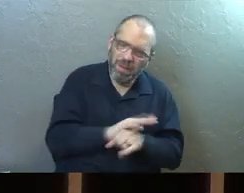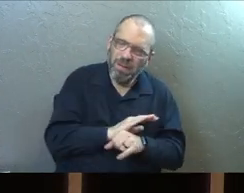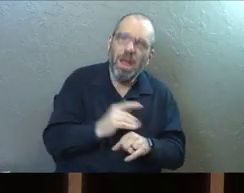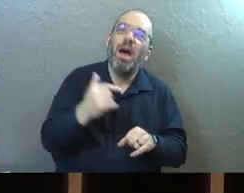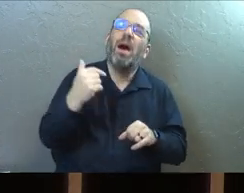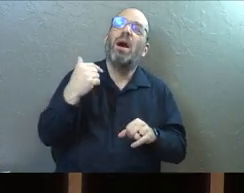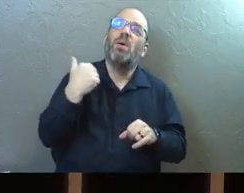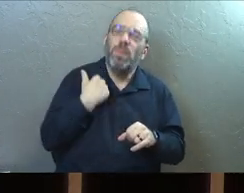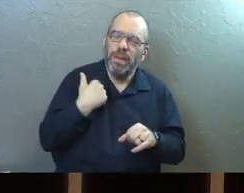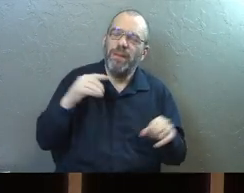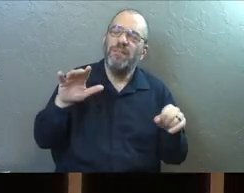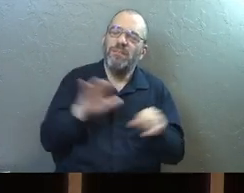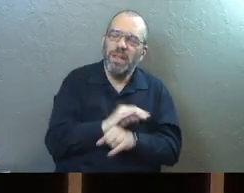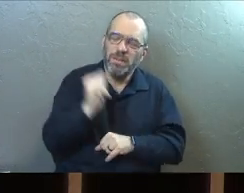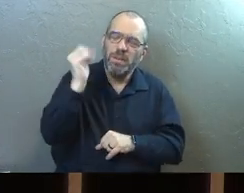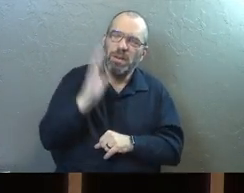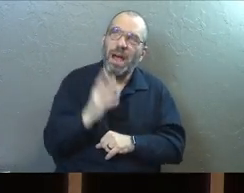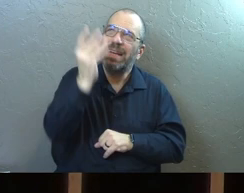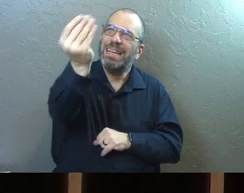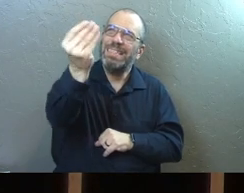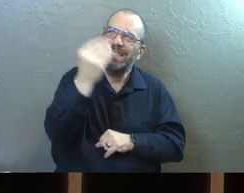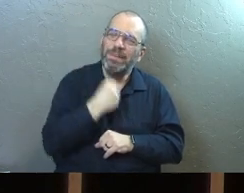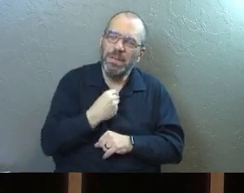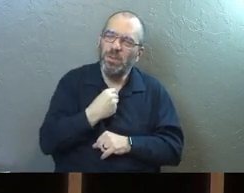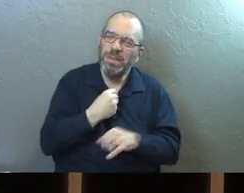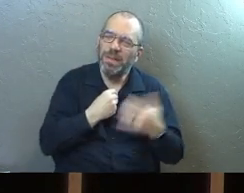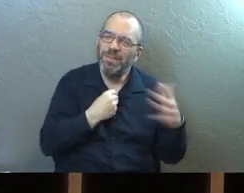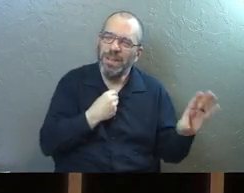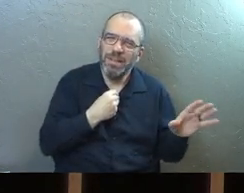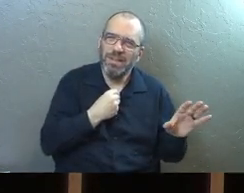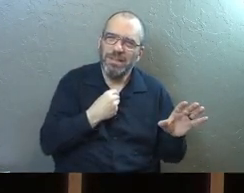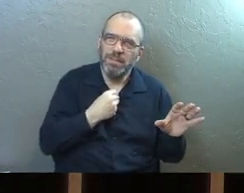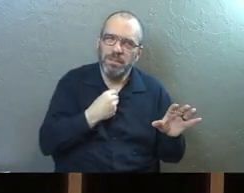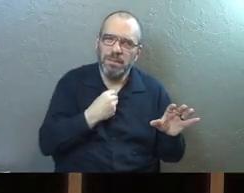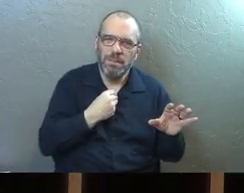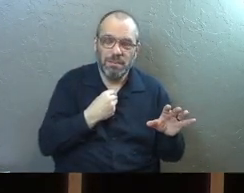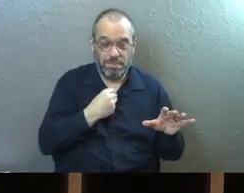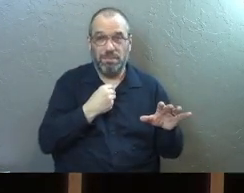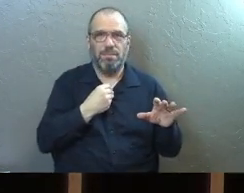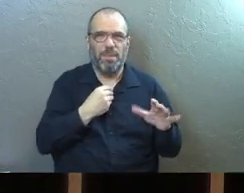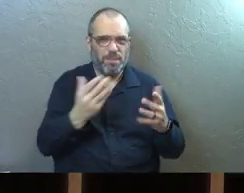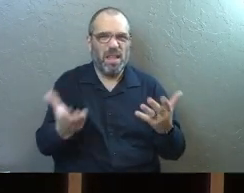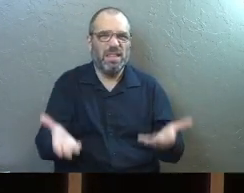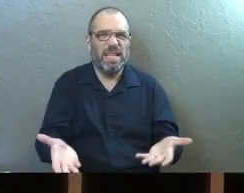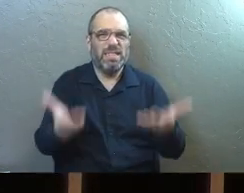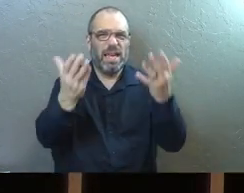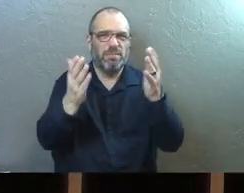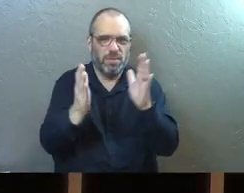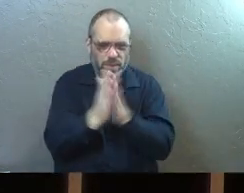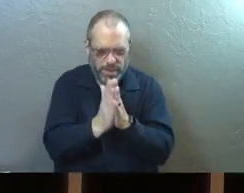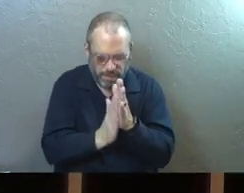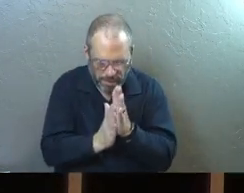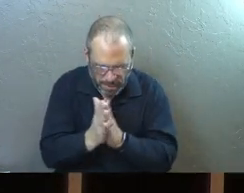God. Because he's given that to us, amen? Amen? I think that should blow us away. Why don't you guys stand and we'll